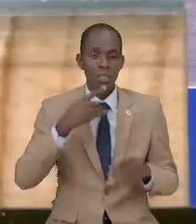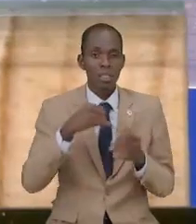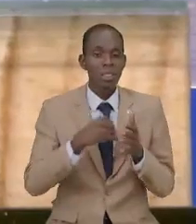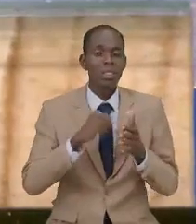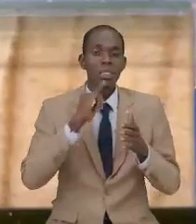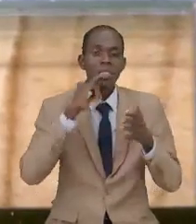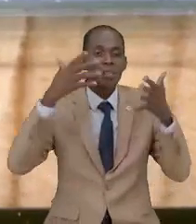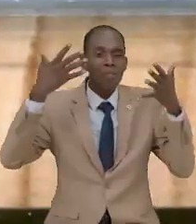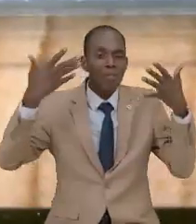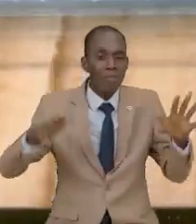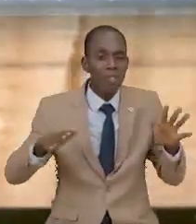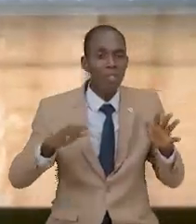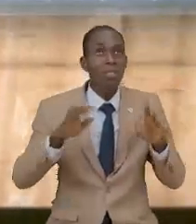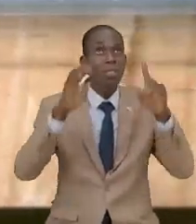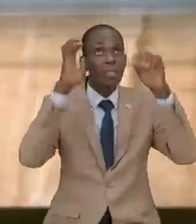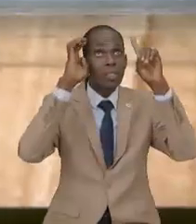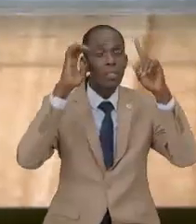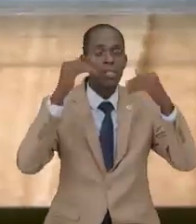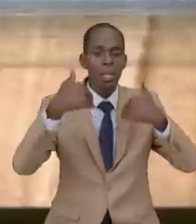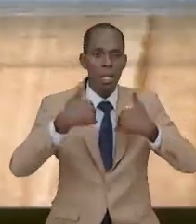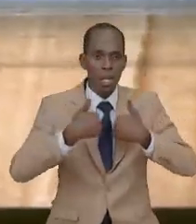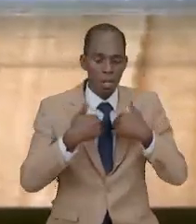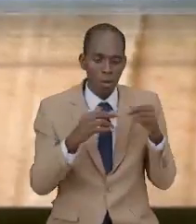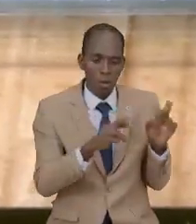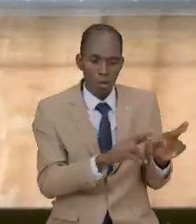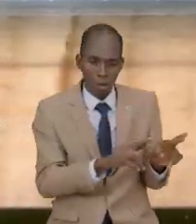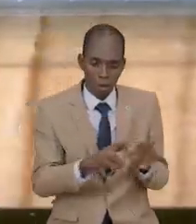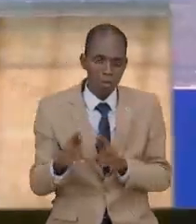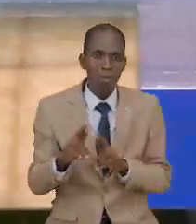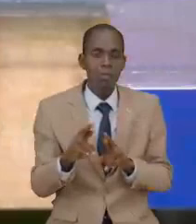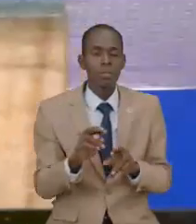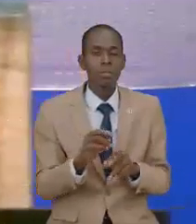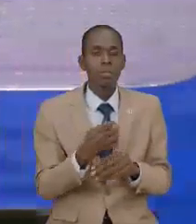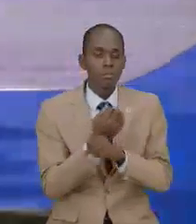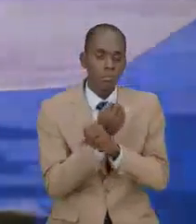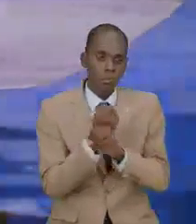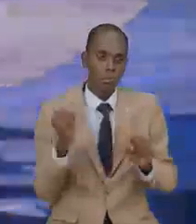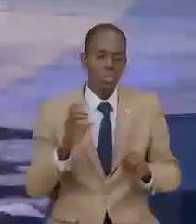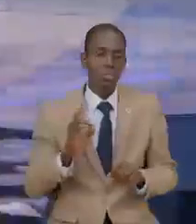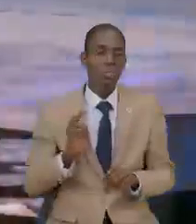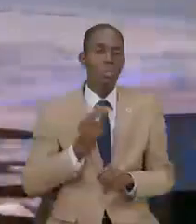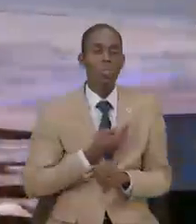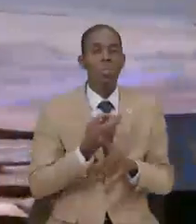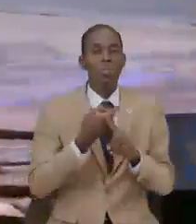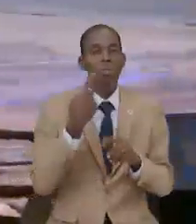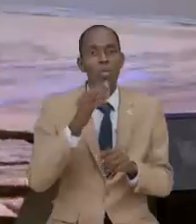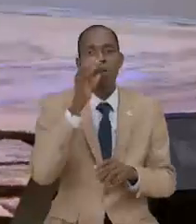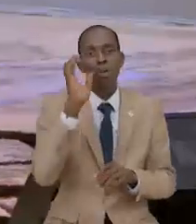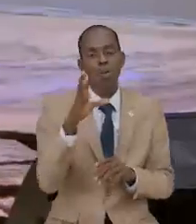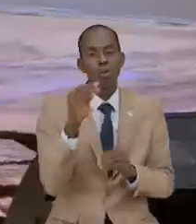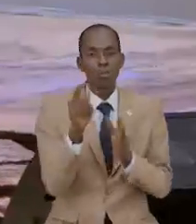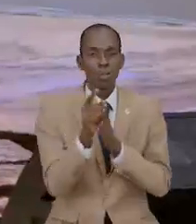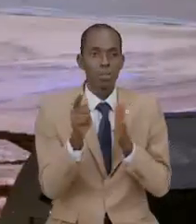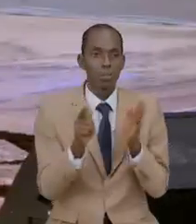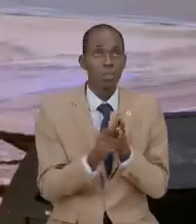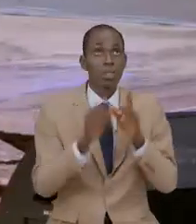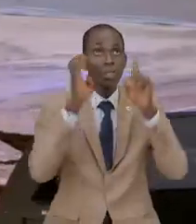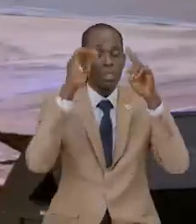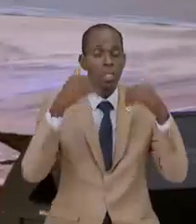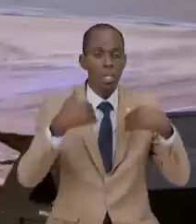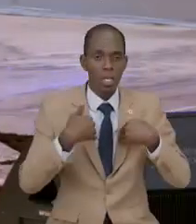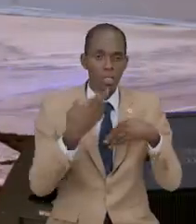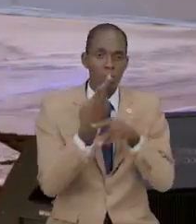he has redeemed us from the curse of the law. He has redeemed us from